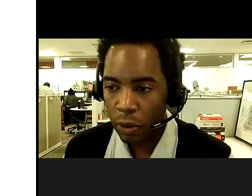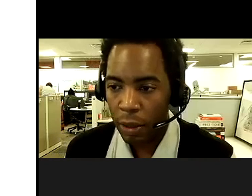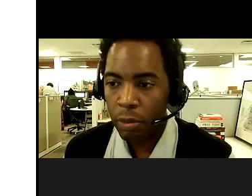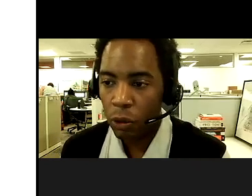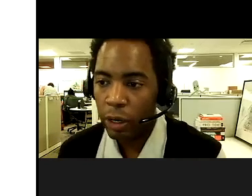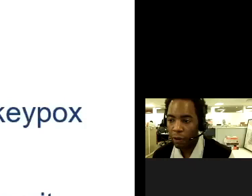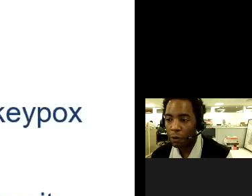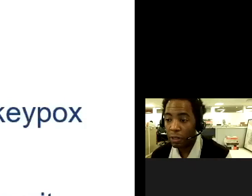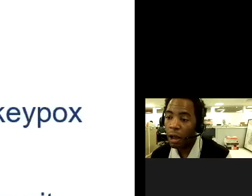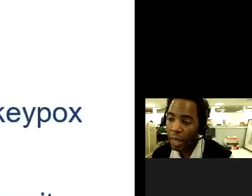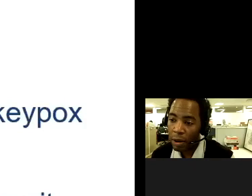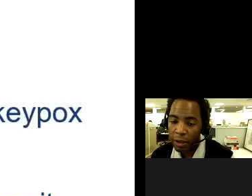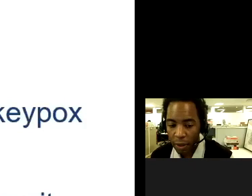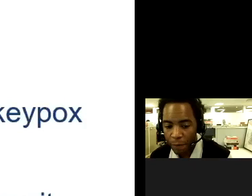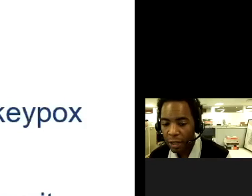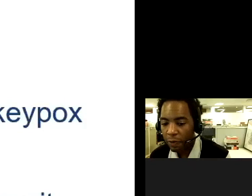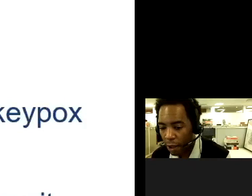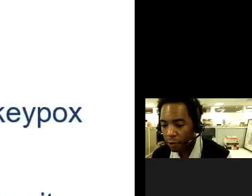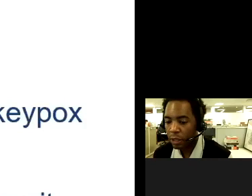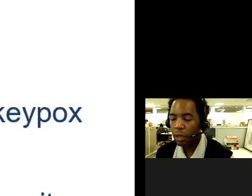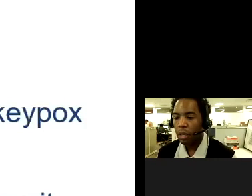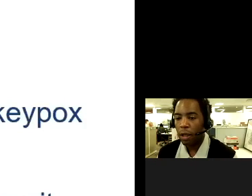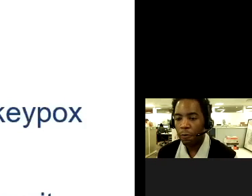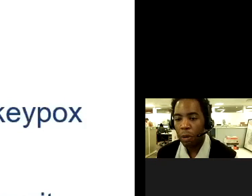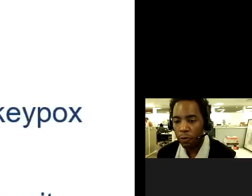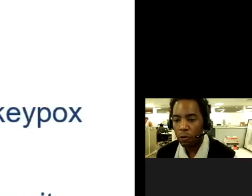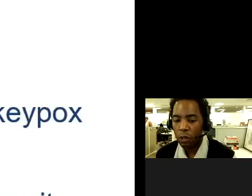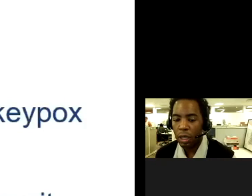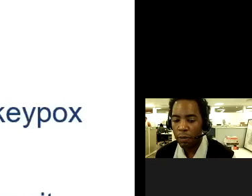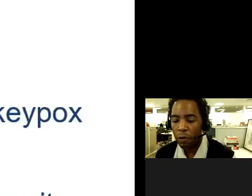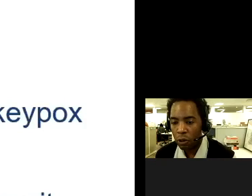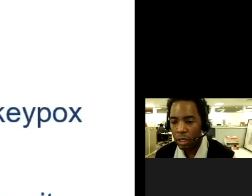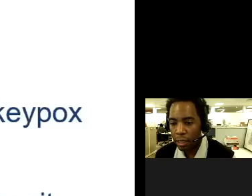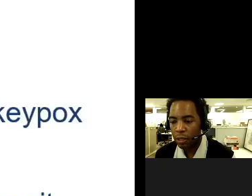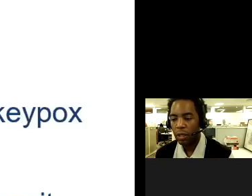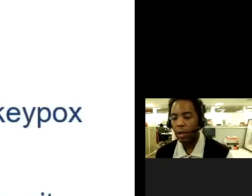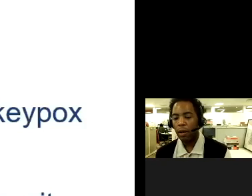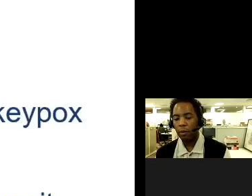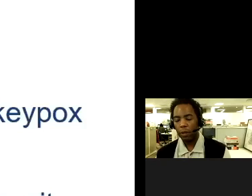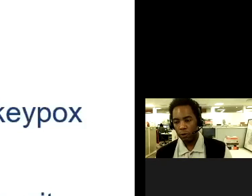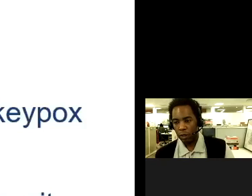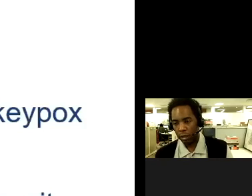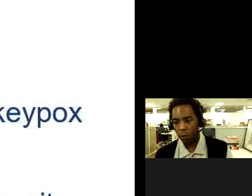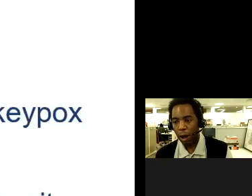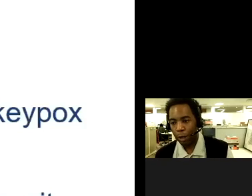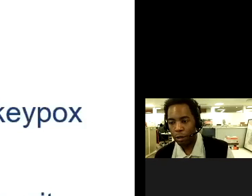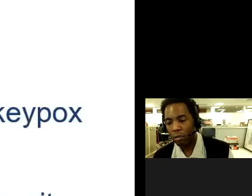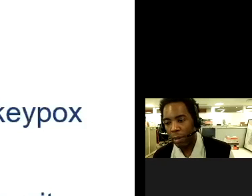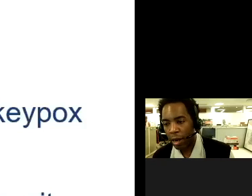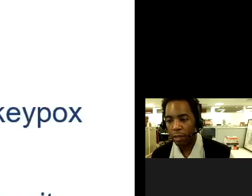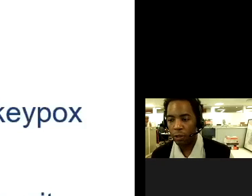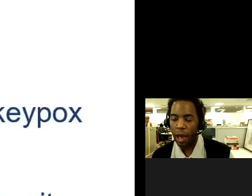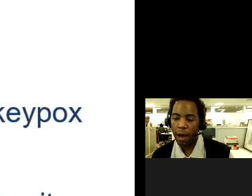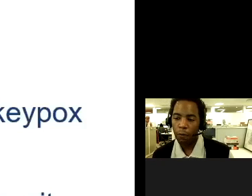that's where, uh, the majority of the virus, um, can be, um, is found. Um, most folks are, folks are contagious, um, during, while they are